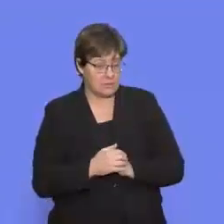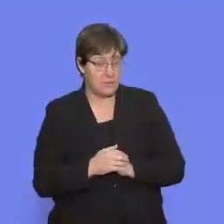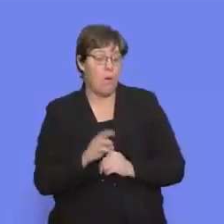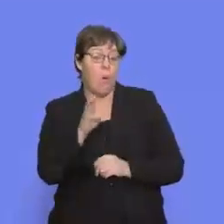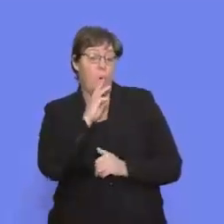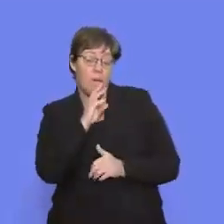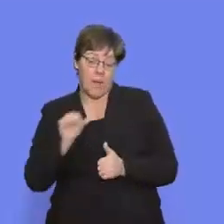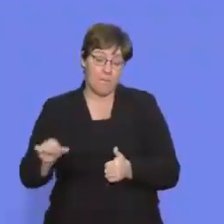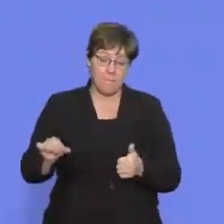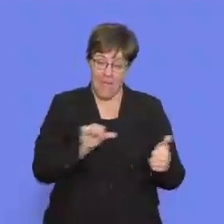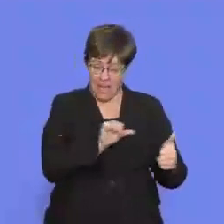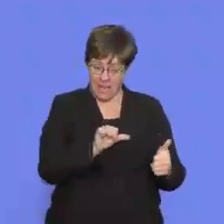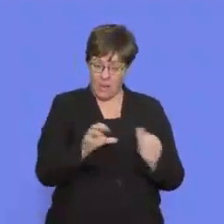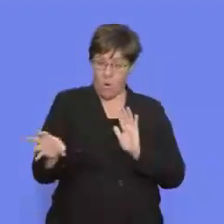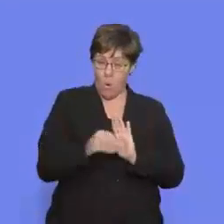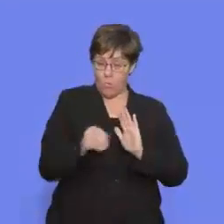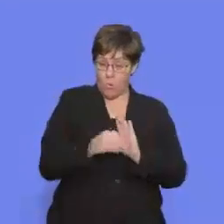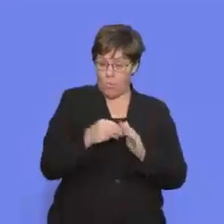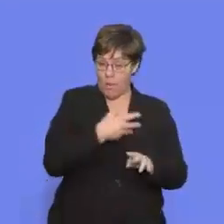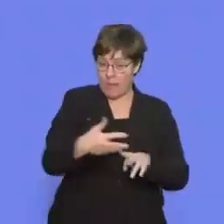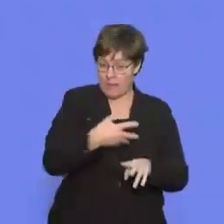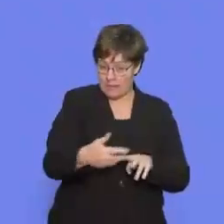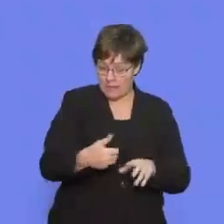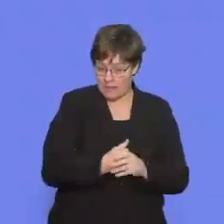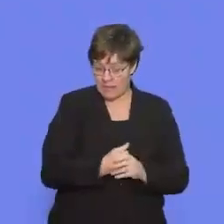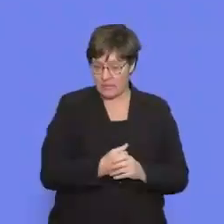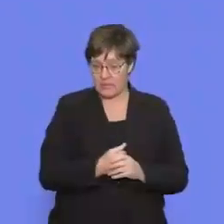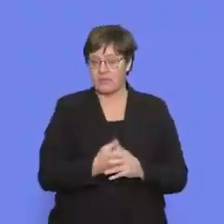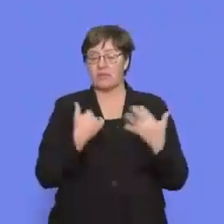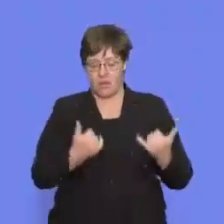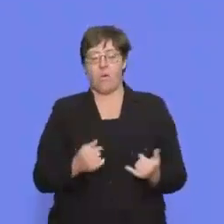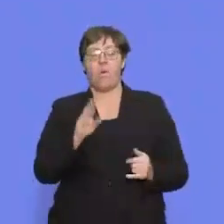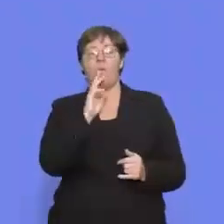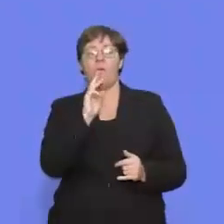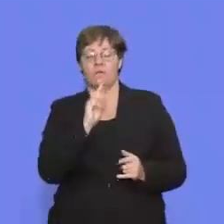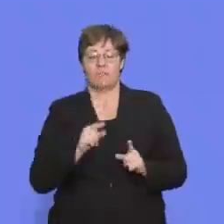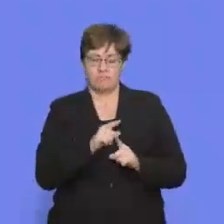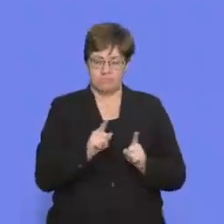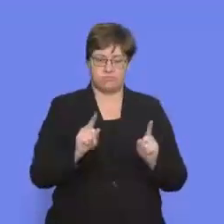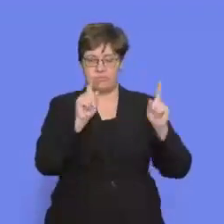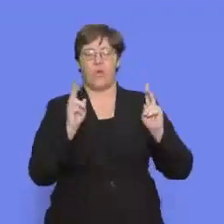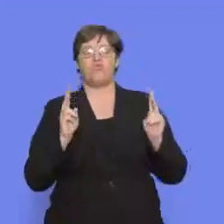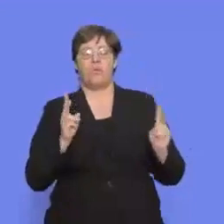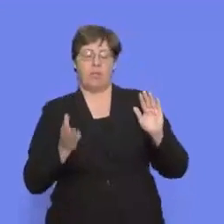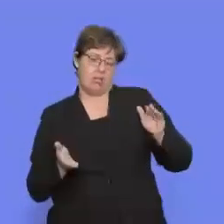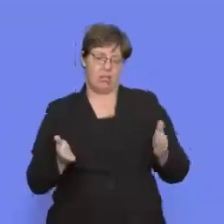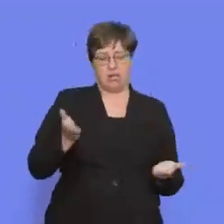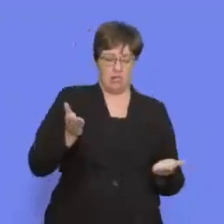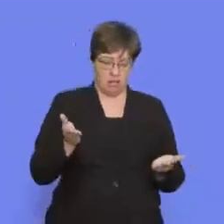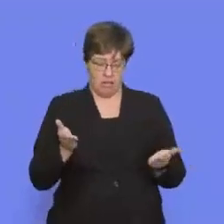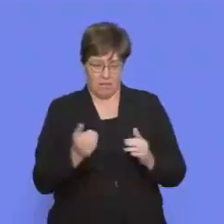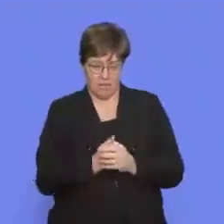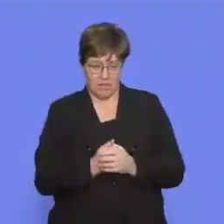the blood, then water will go back to normal. So in a case